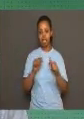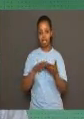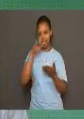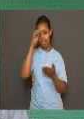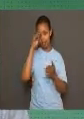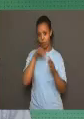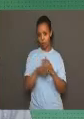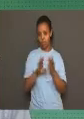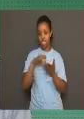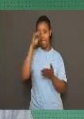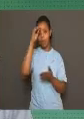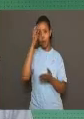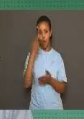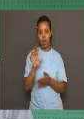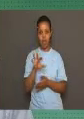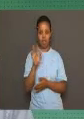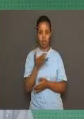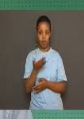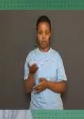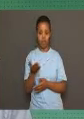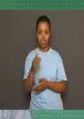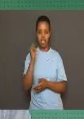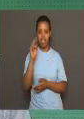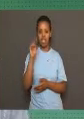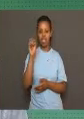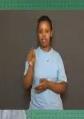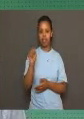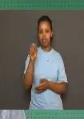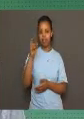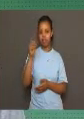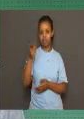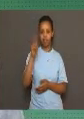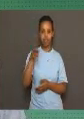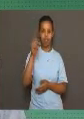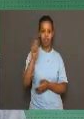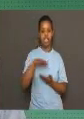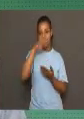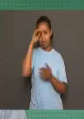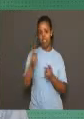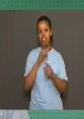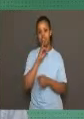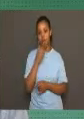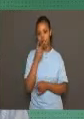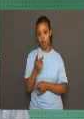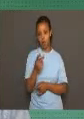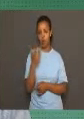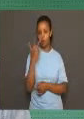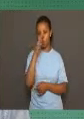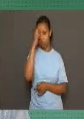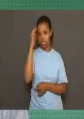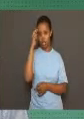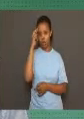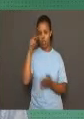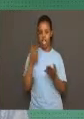today. In this lesson, we learned about insight learning. We discussed